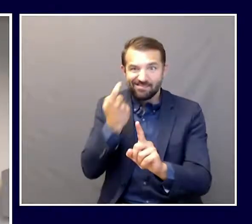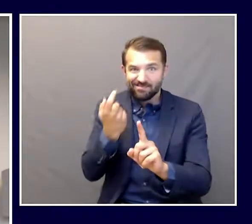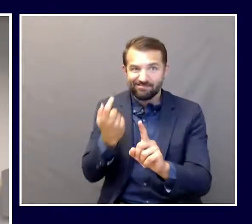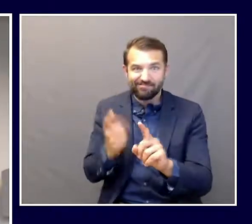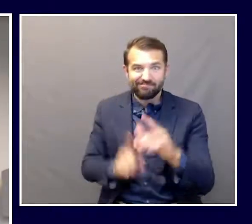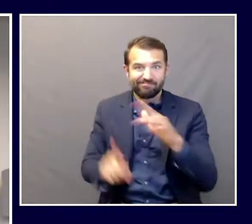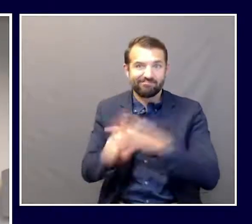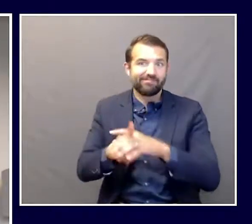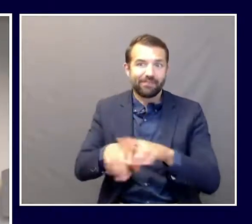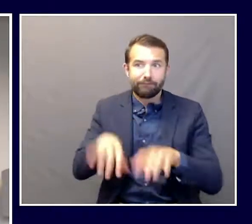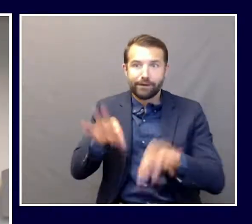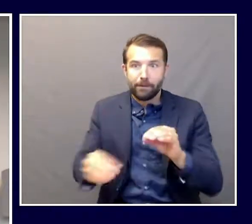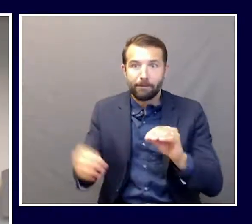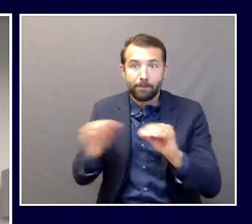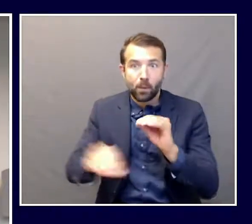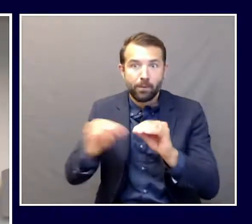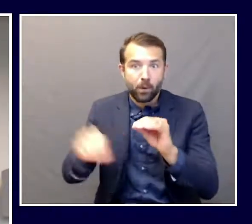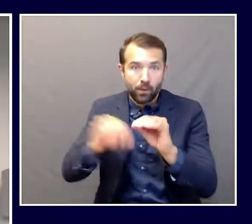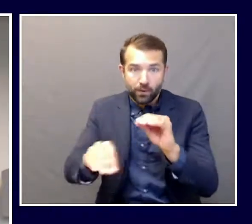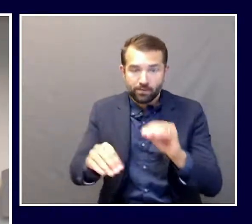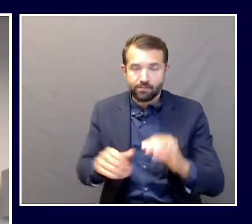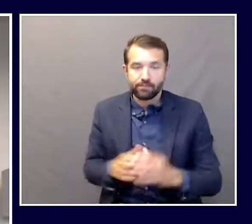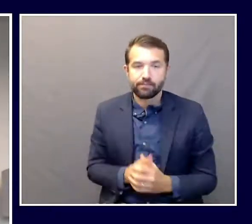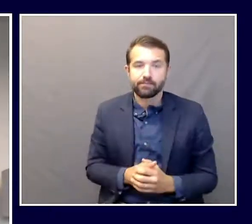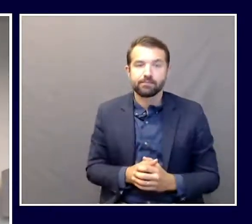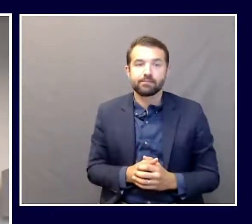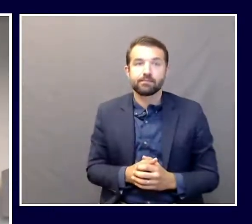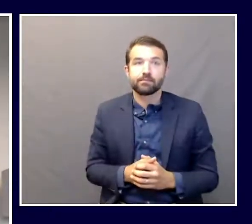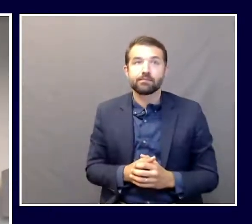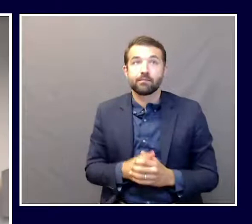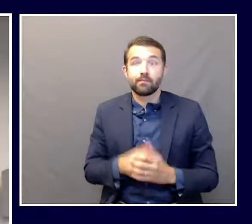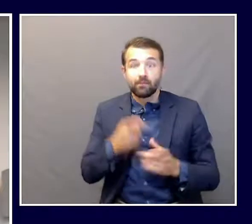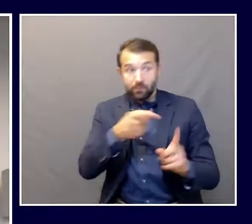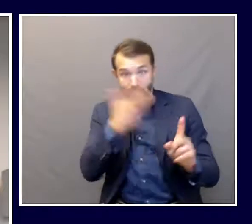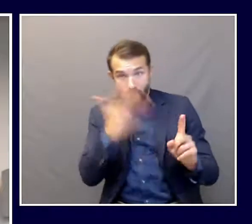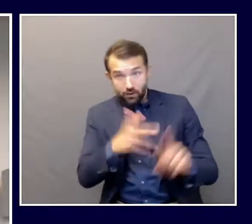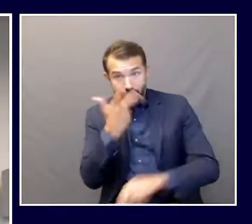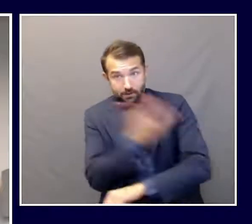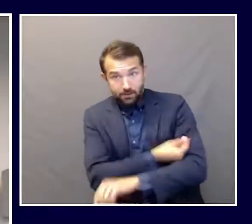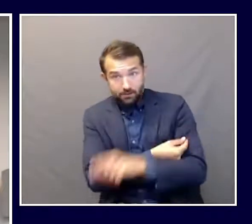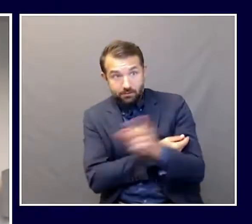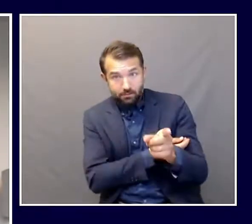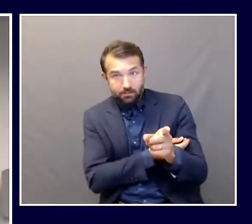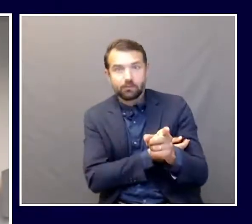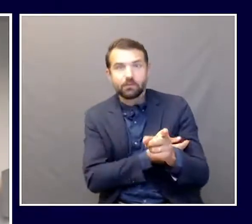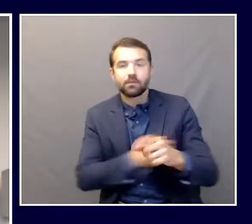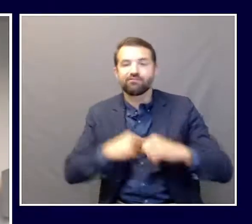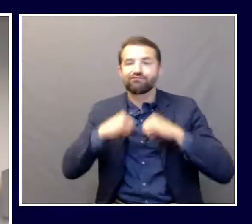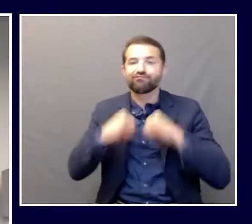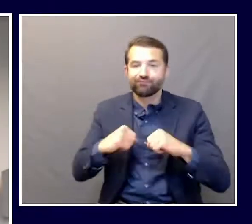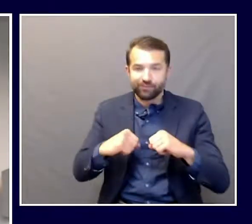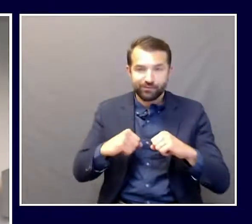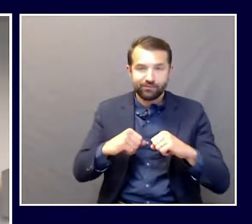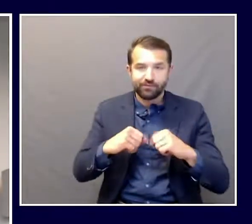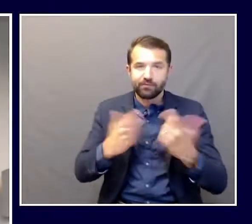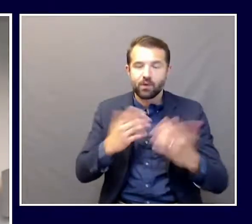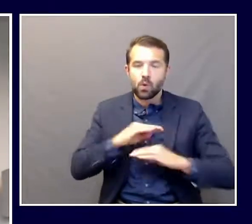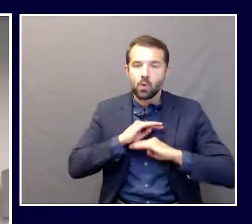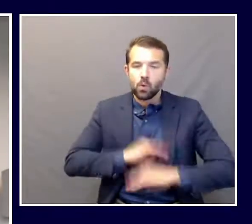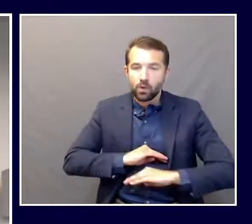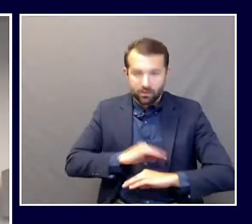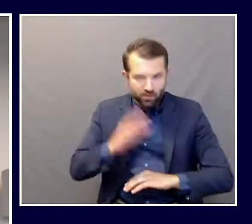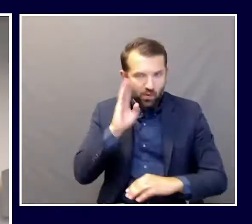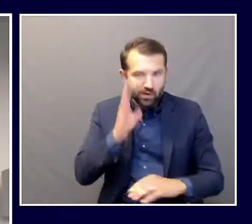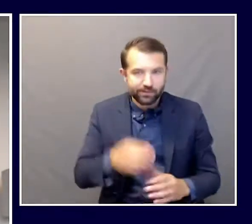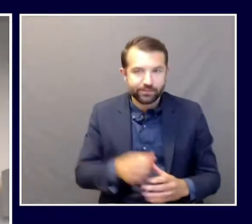story has pretty much already been written. But for those who remain unvaccinated, by choice or by